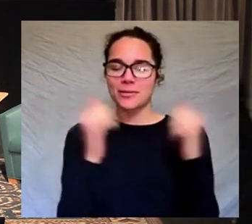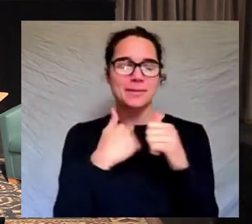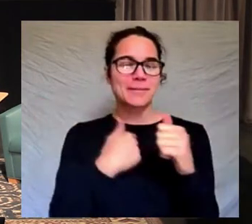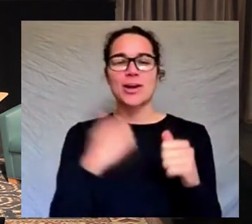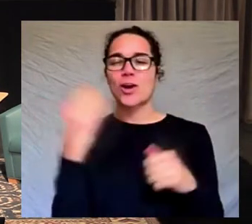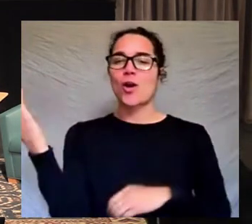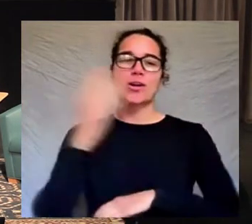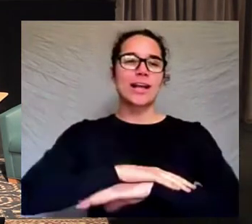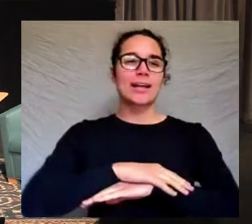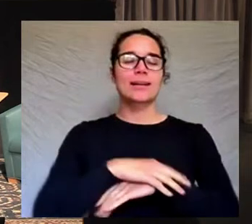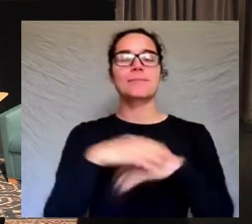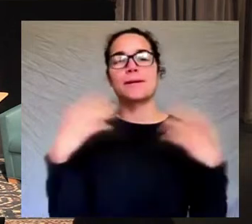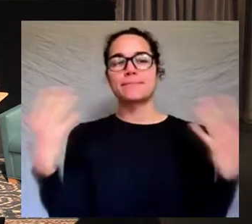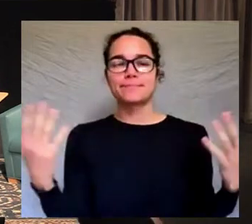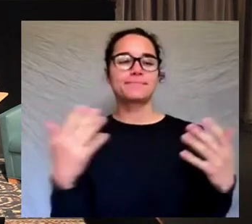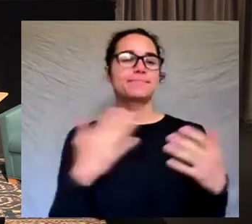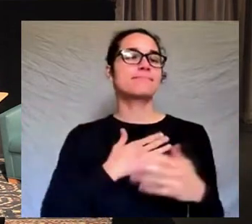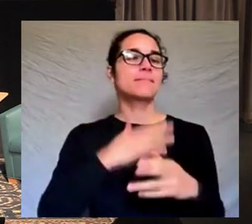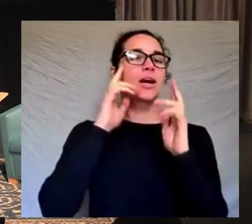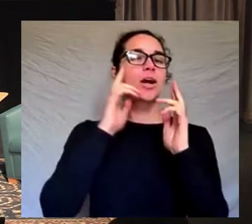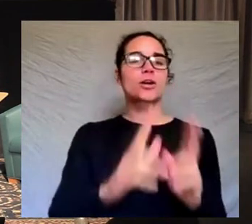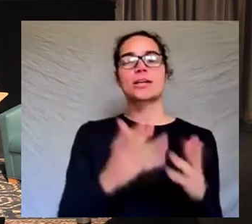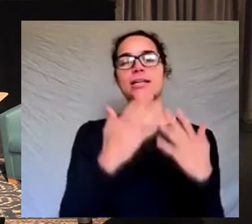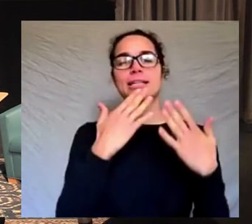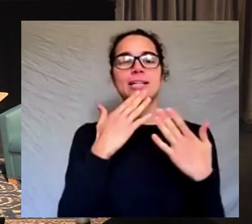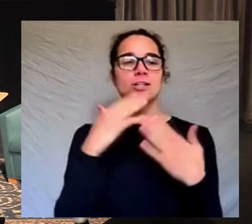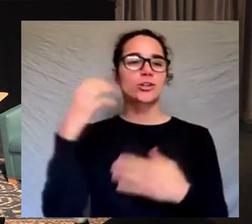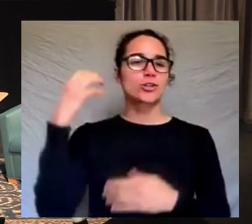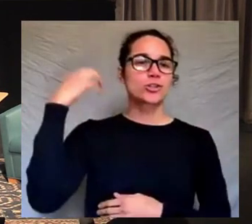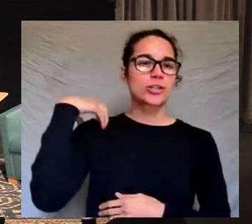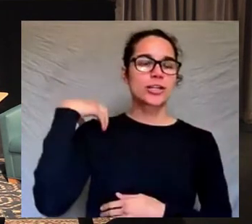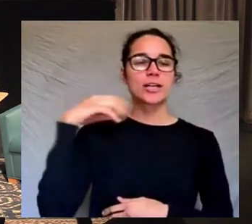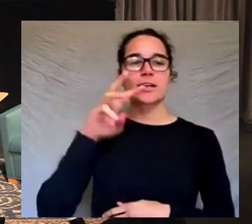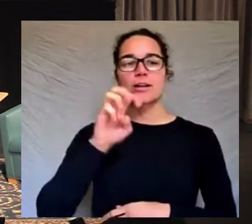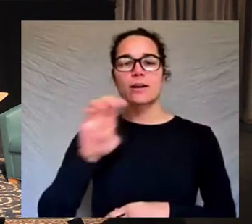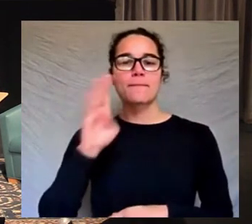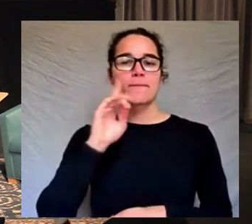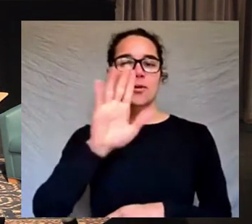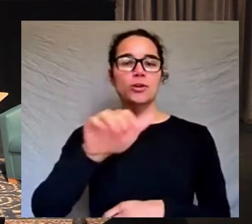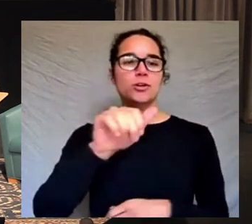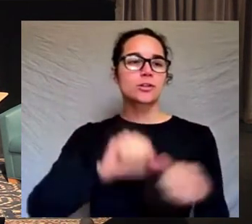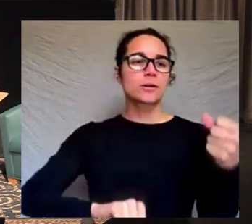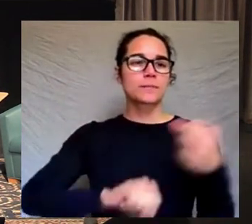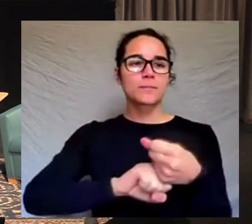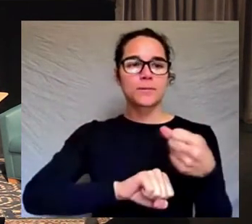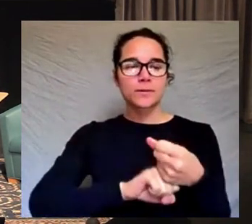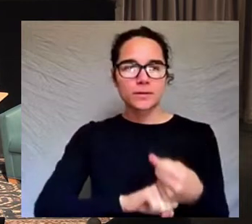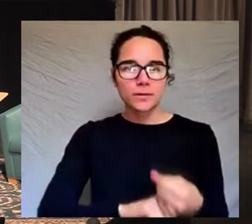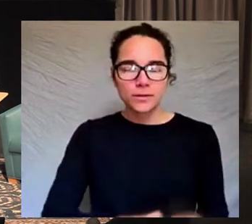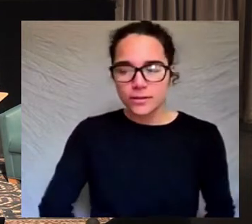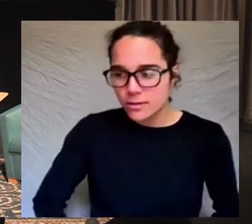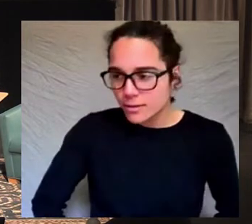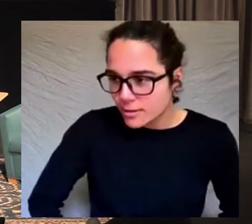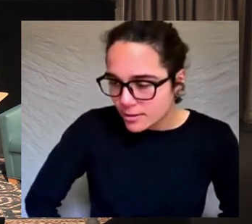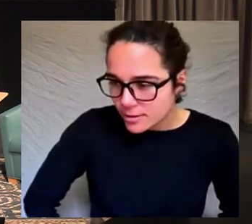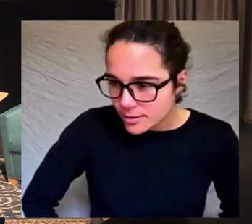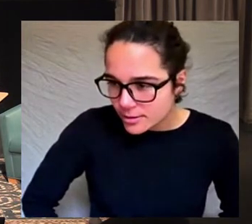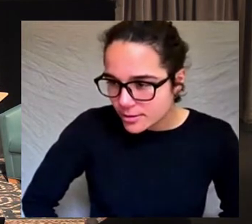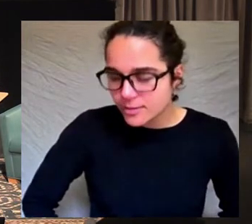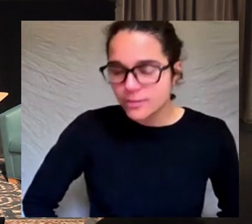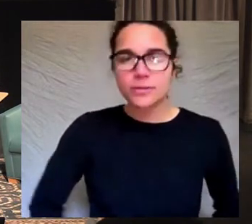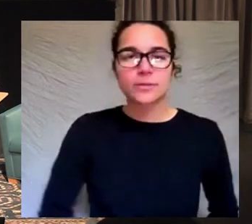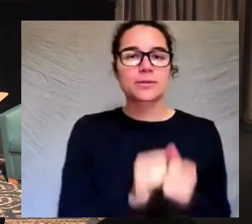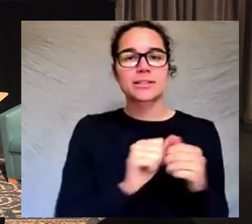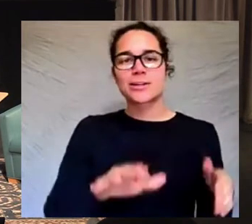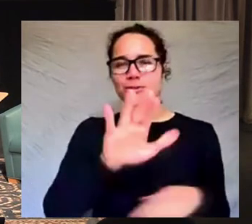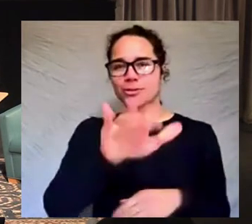It's my honor to thank you, Chair Lowe, for your support for Educating for American Democracy. Without your support, we could